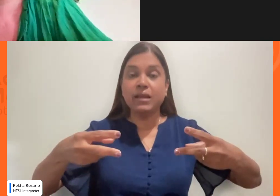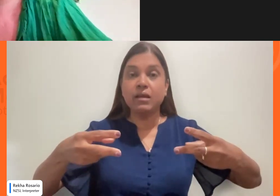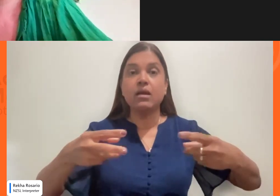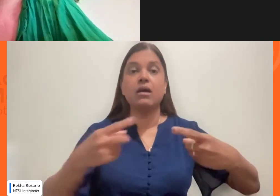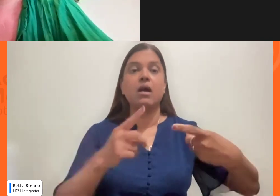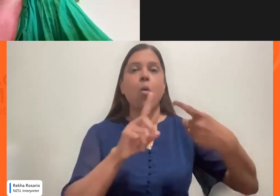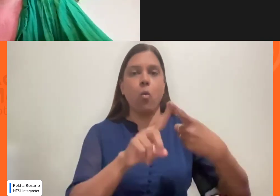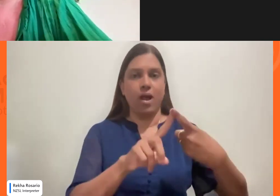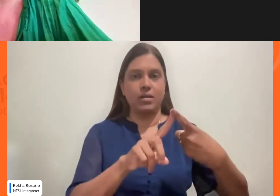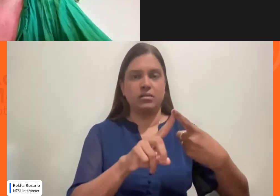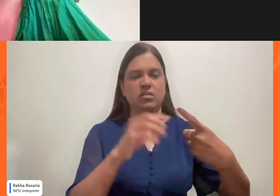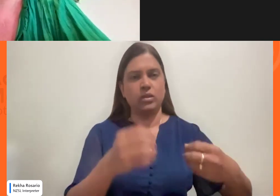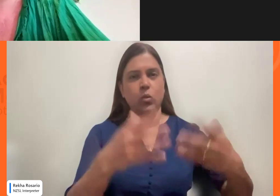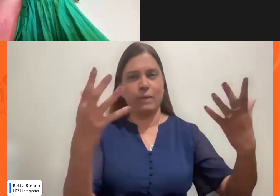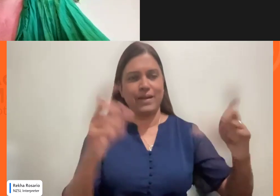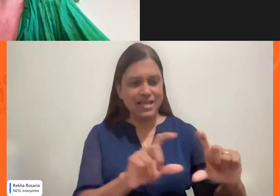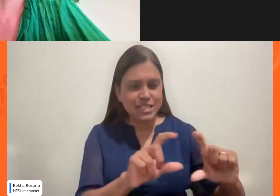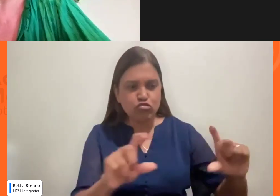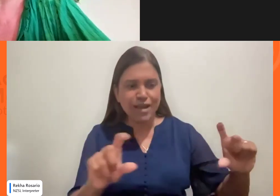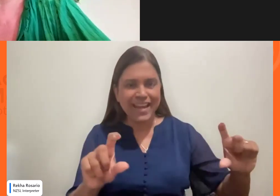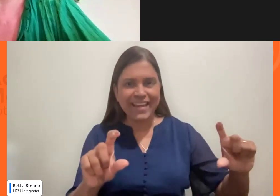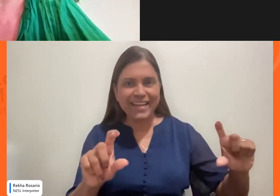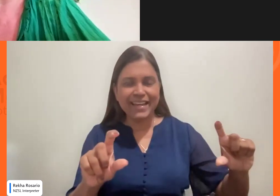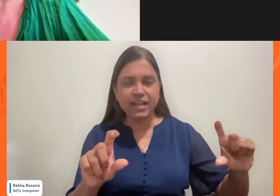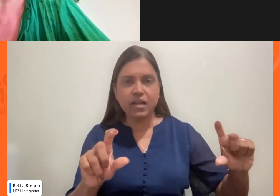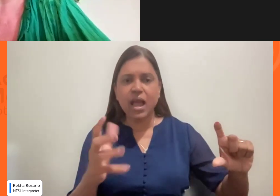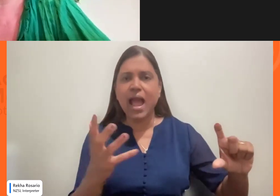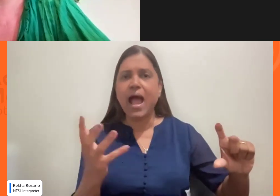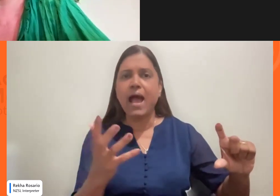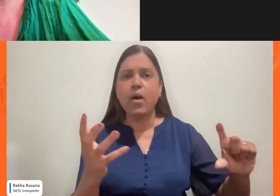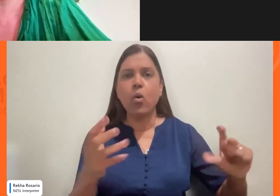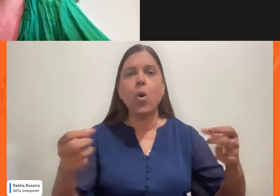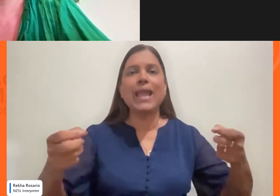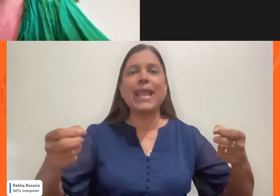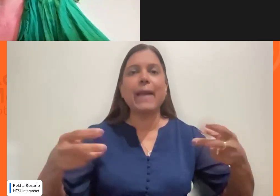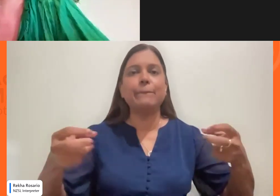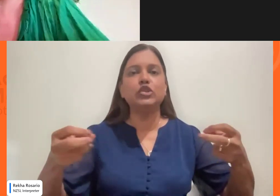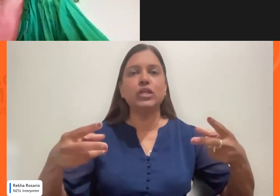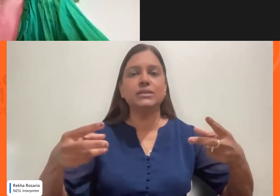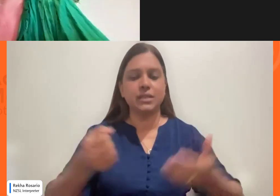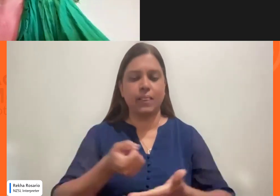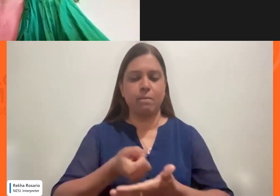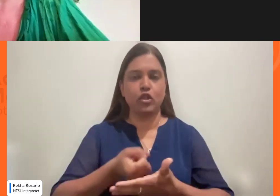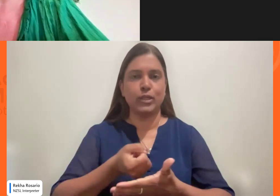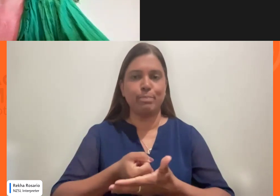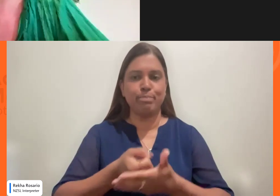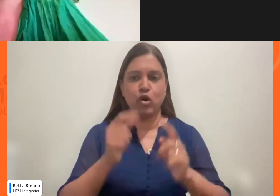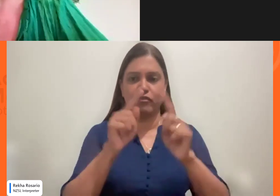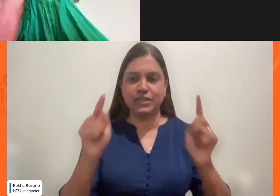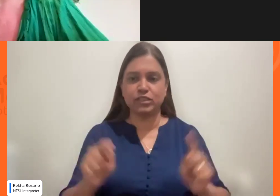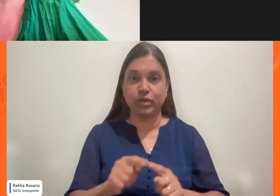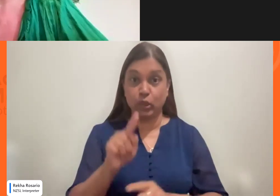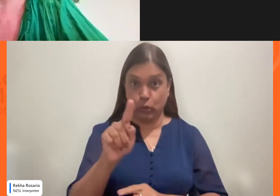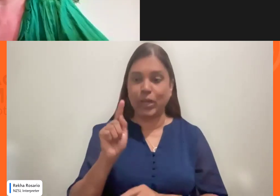screen, and you can access this by clicking on the captions at the bottom of your screen. The second